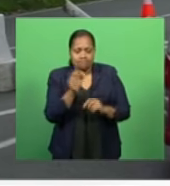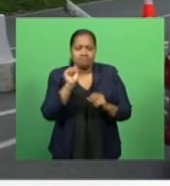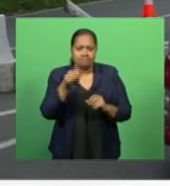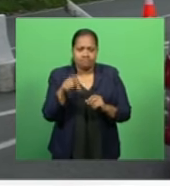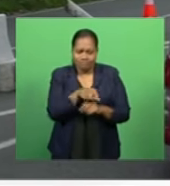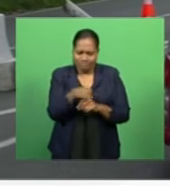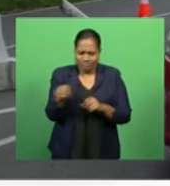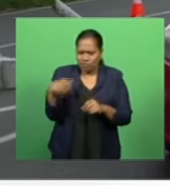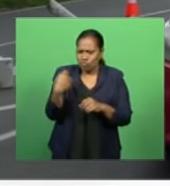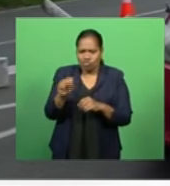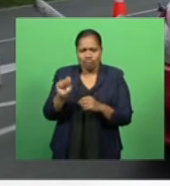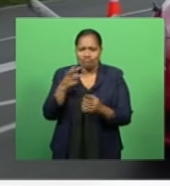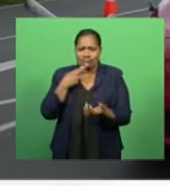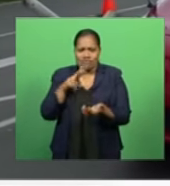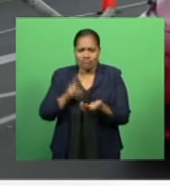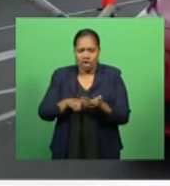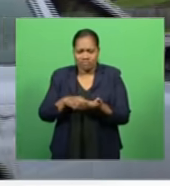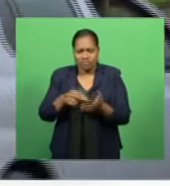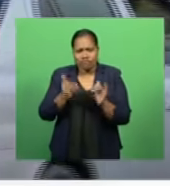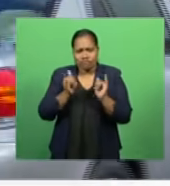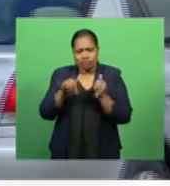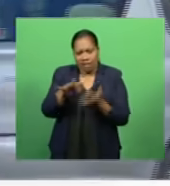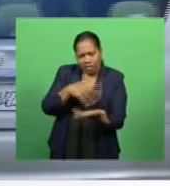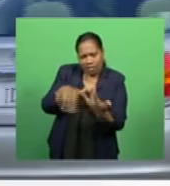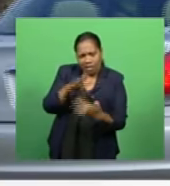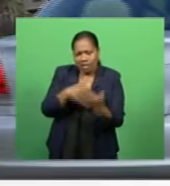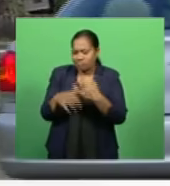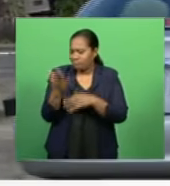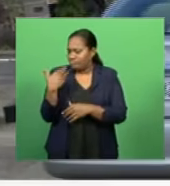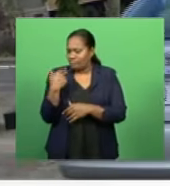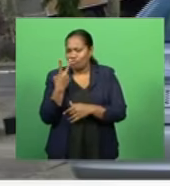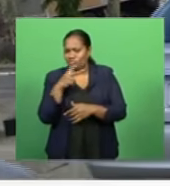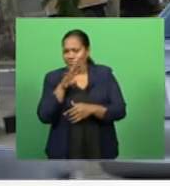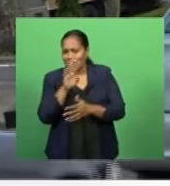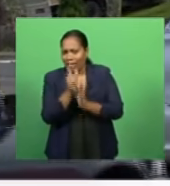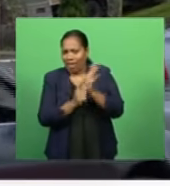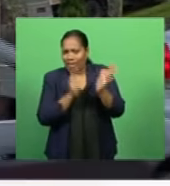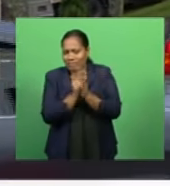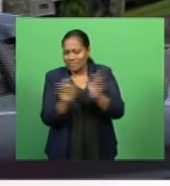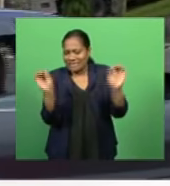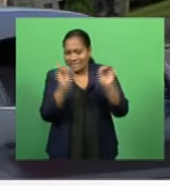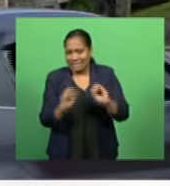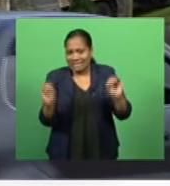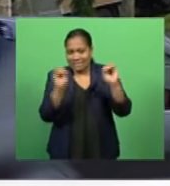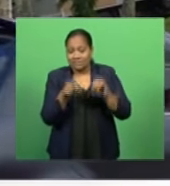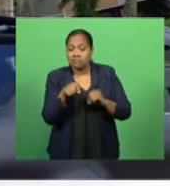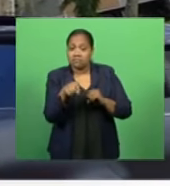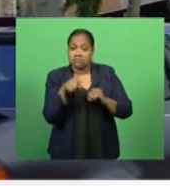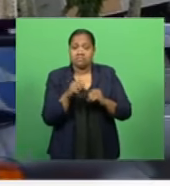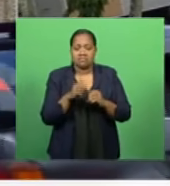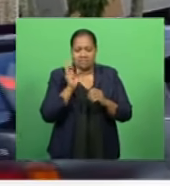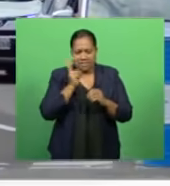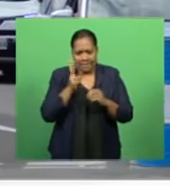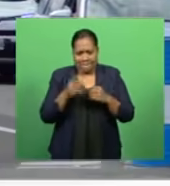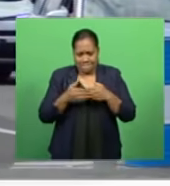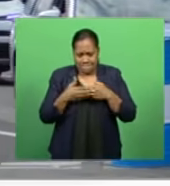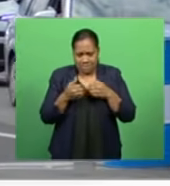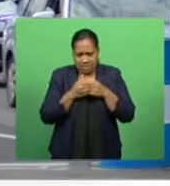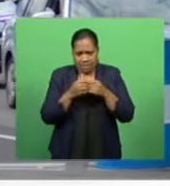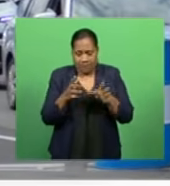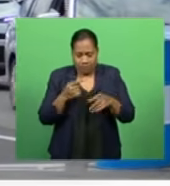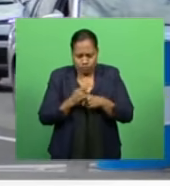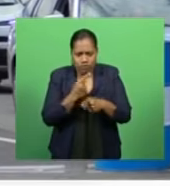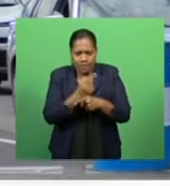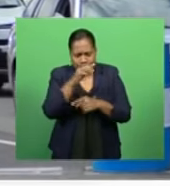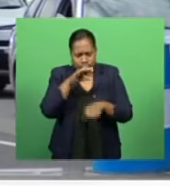no reports of social gatherings in the last 24 hours. He adds, with the beginning of another week, police are hoping the